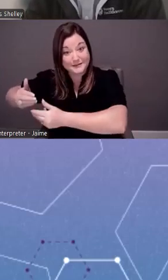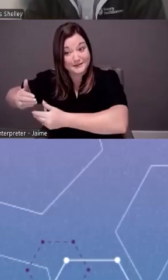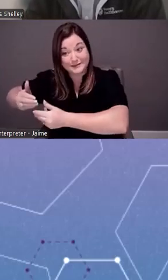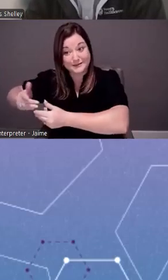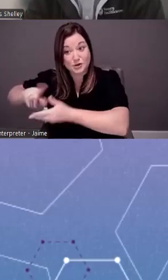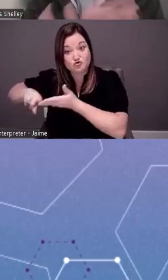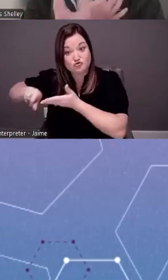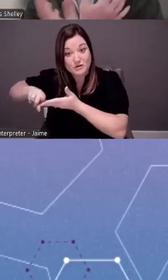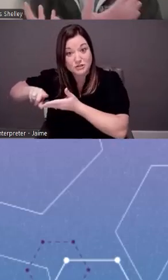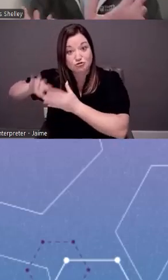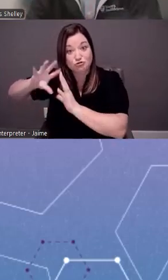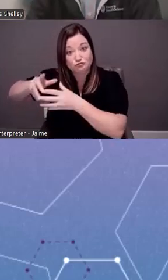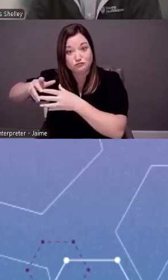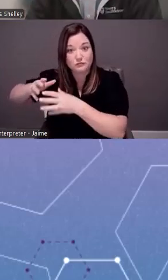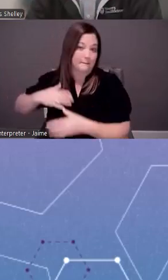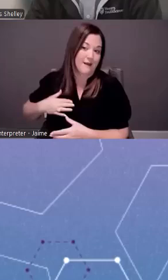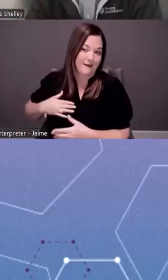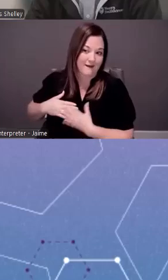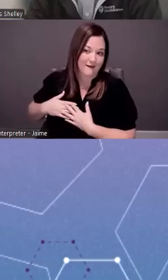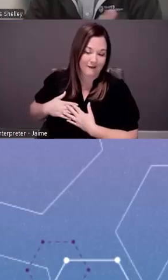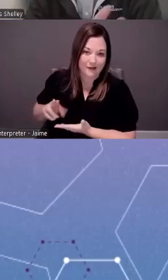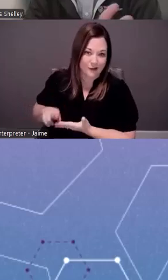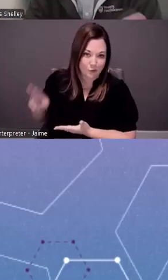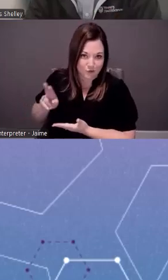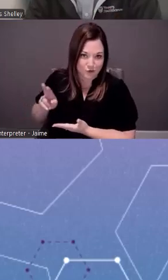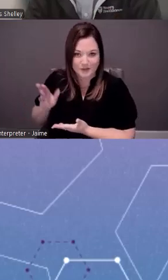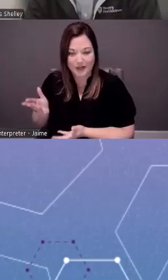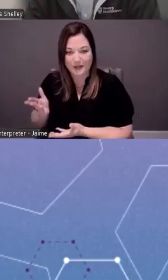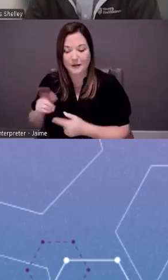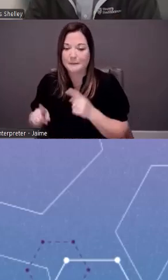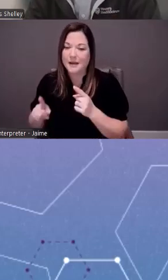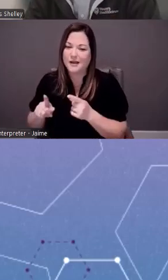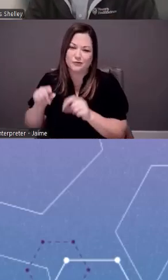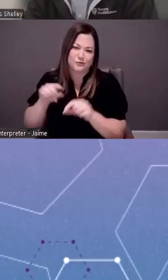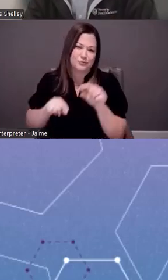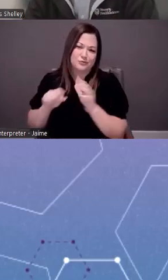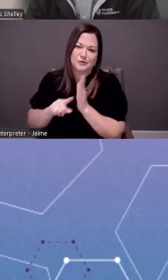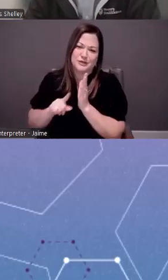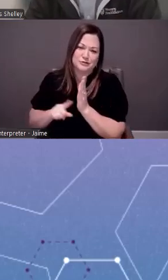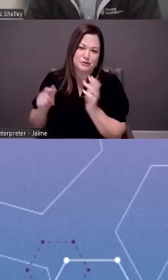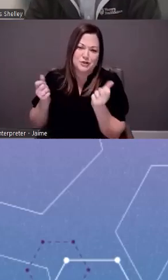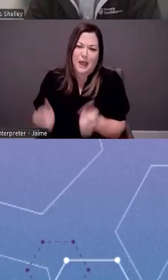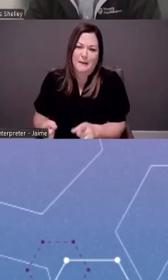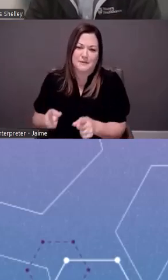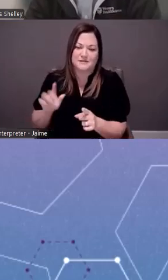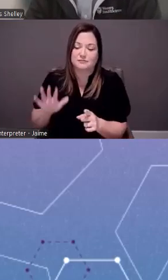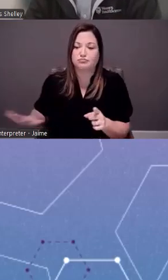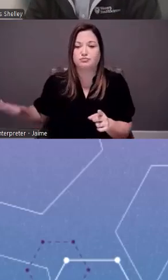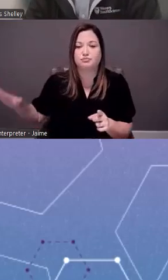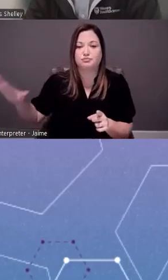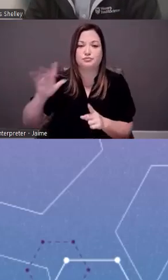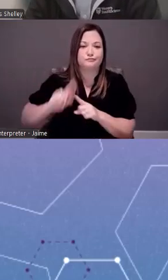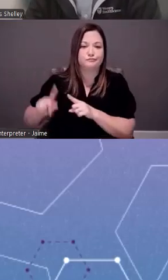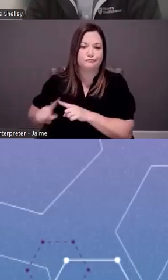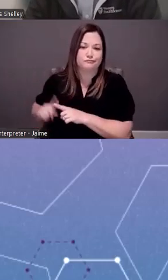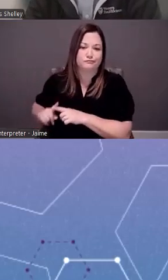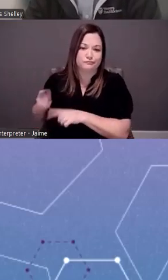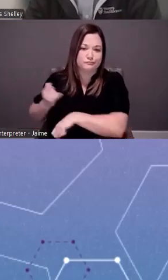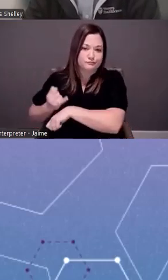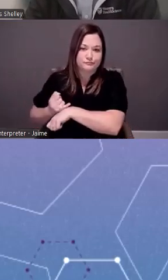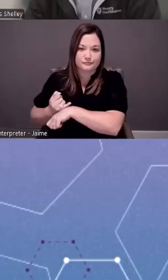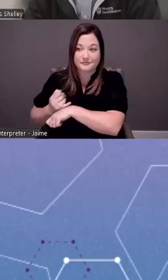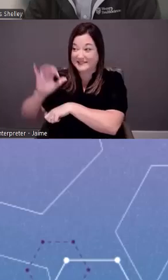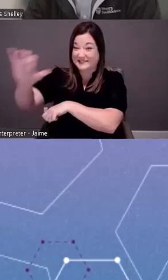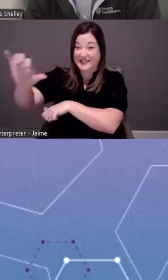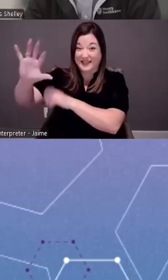research units. In my case, that's at a university, but research happens in many different kinds of institutions. How can we close the gap